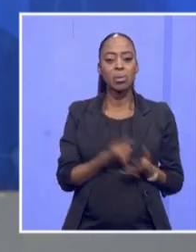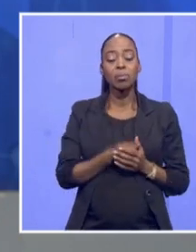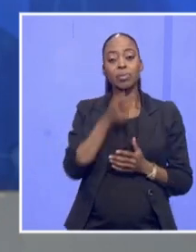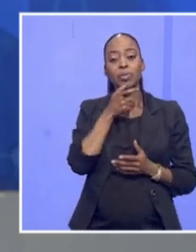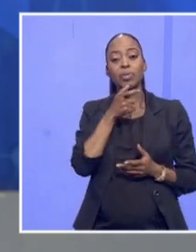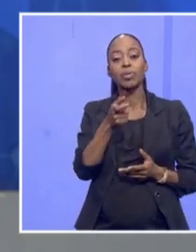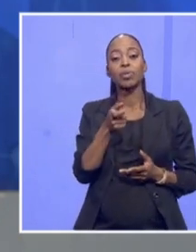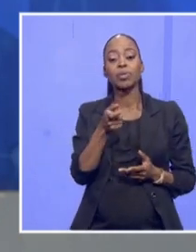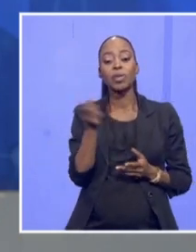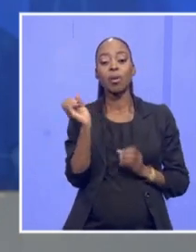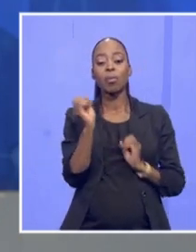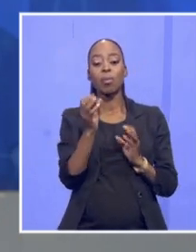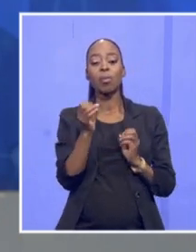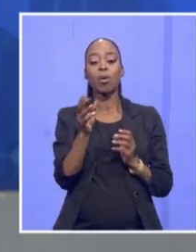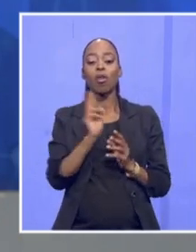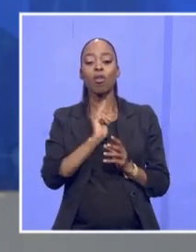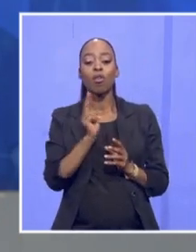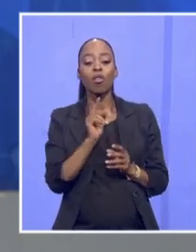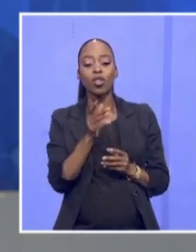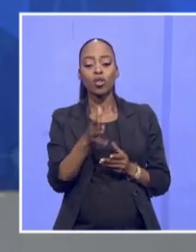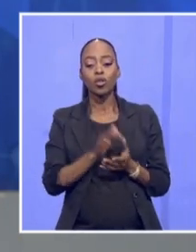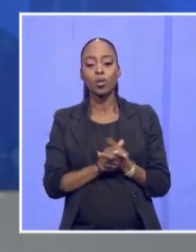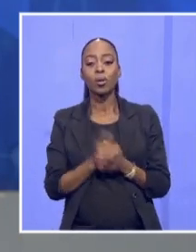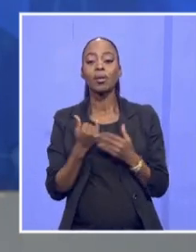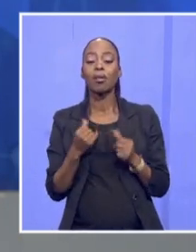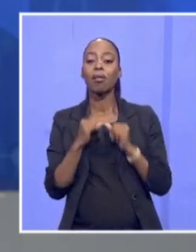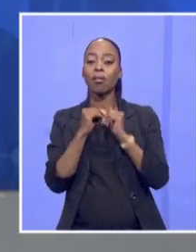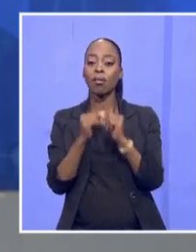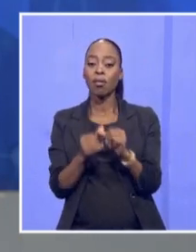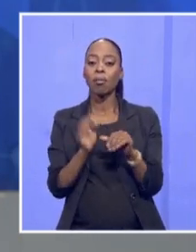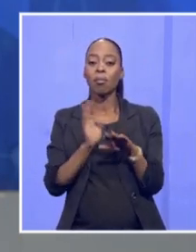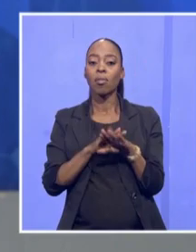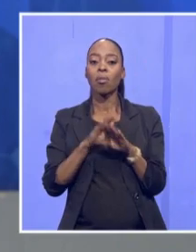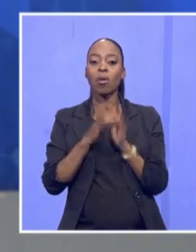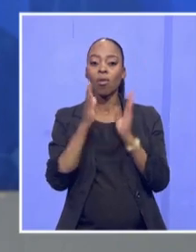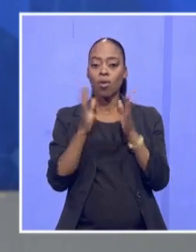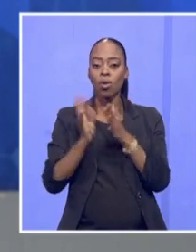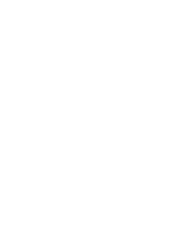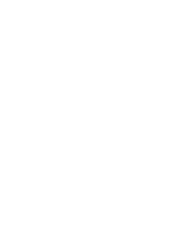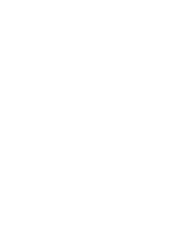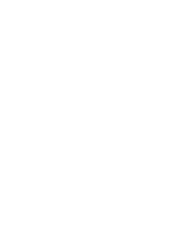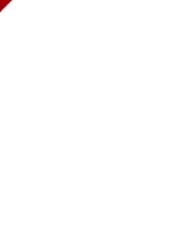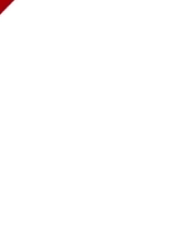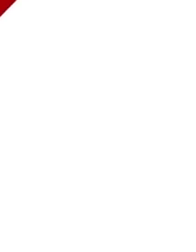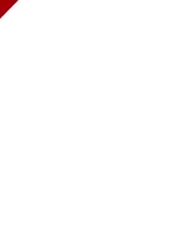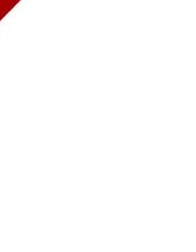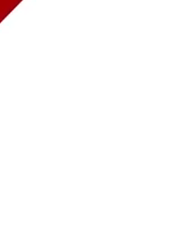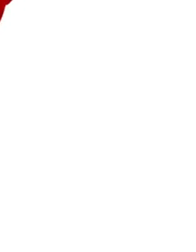allegedly shared in that voice note. We're going to continue looking at that story. Do stay with SABC News.